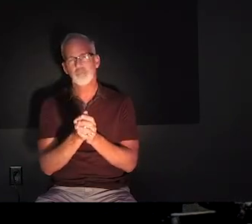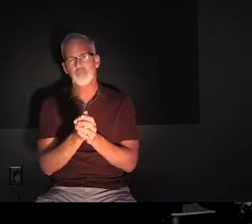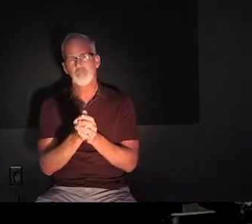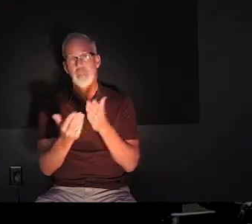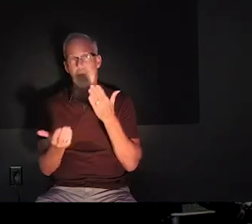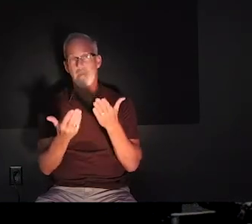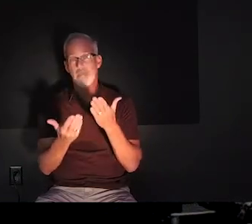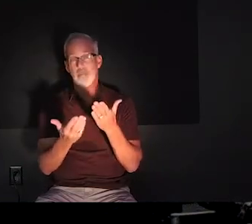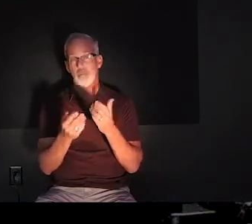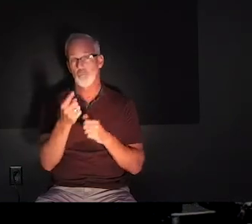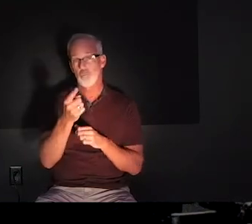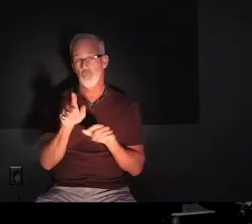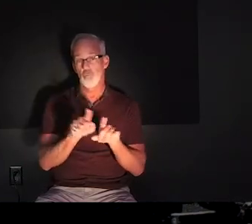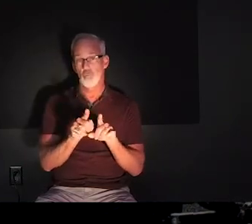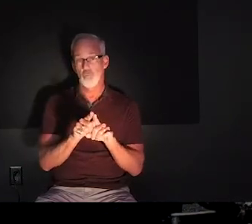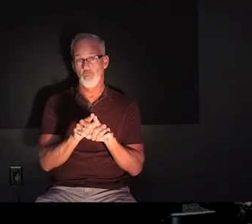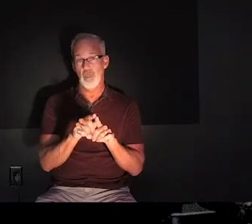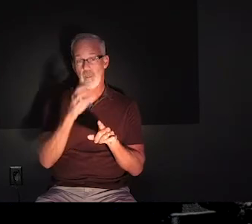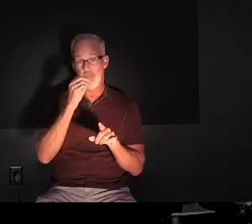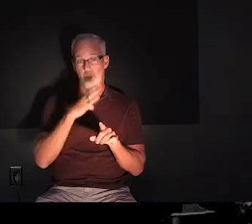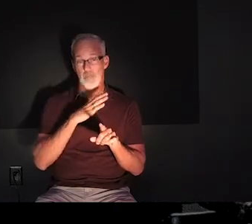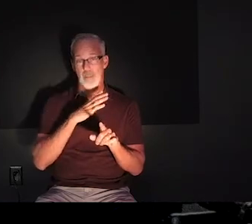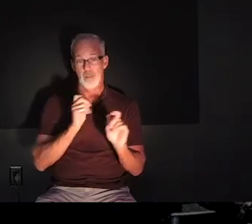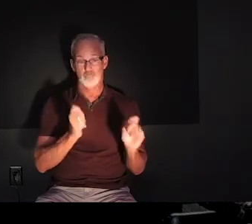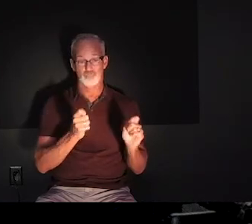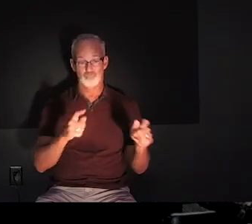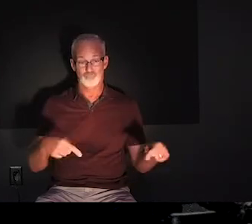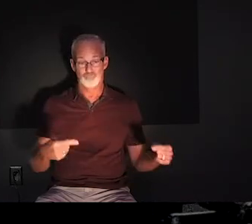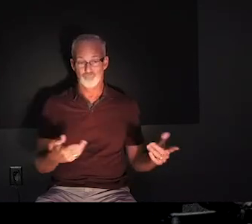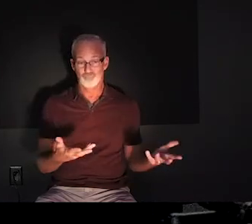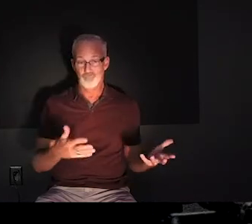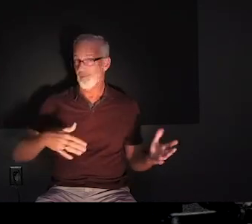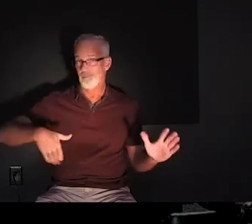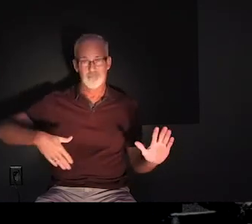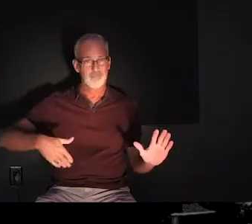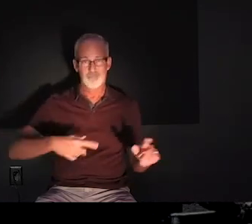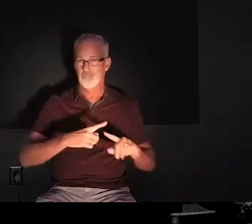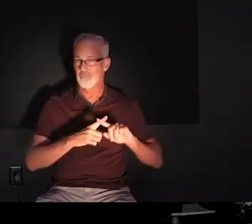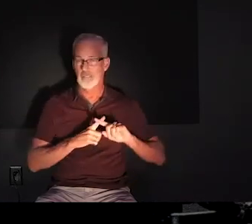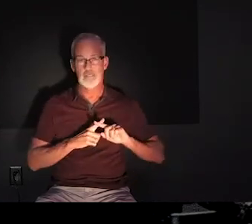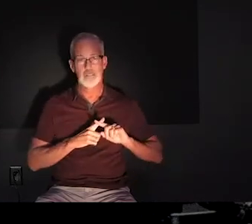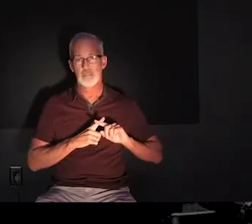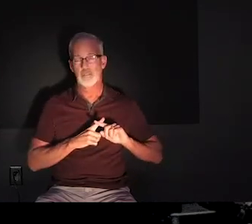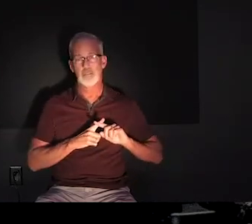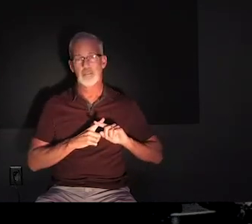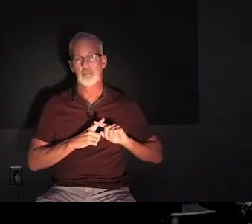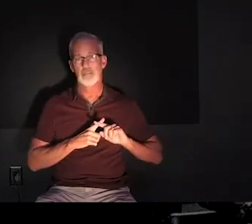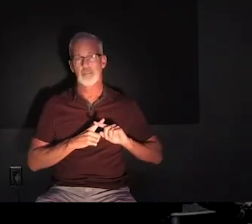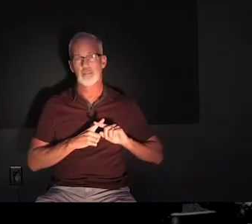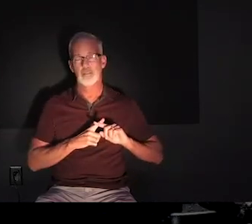maybe you're like this Ethiopian eunuch and you've not trusted Jesus.